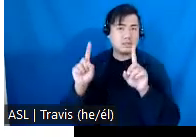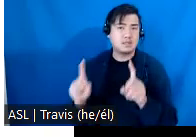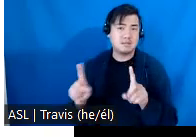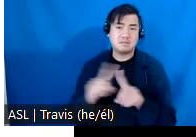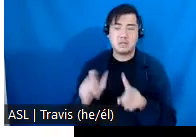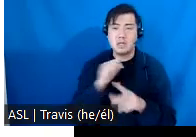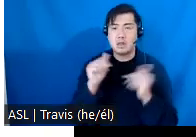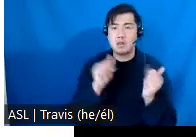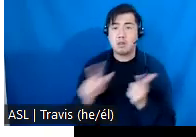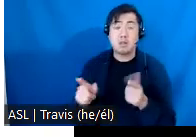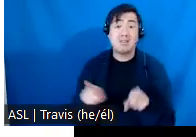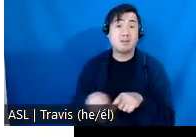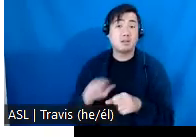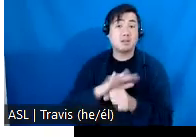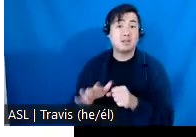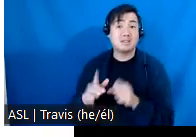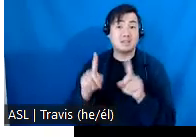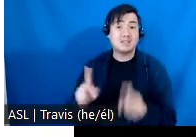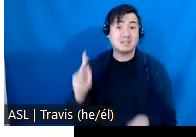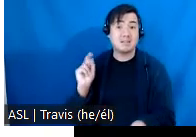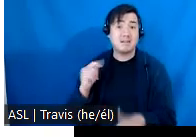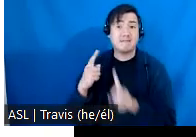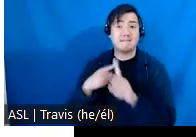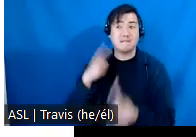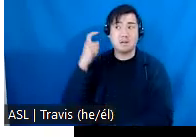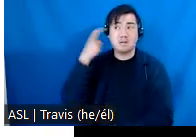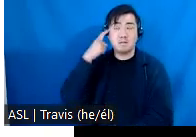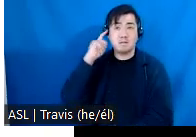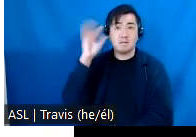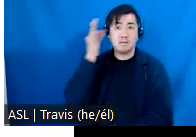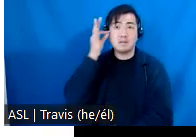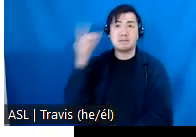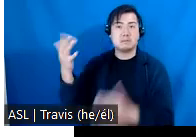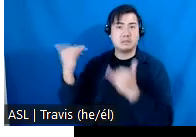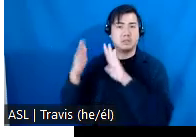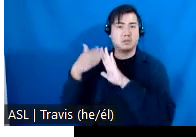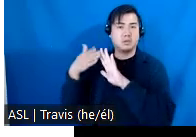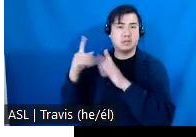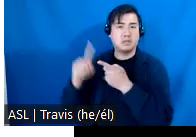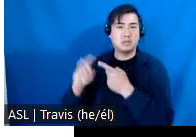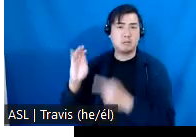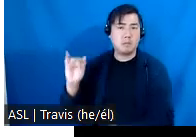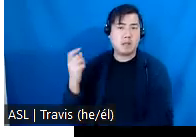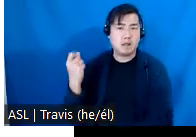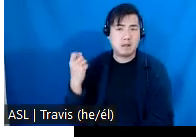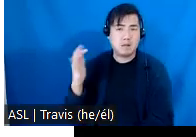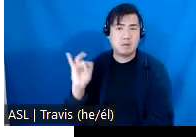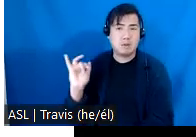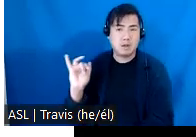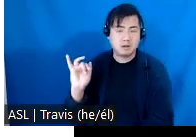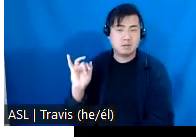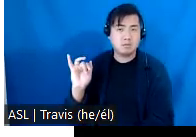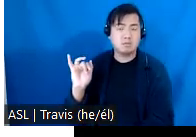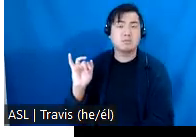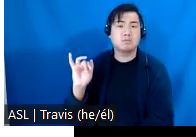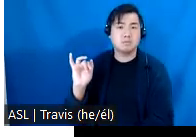the COVID-19 test kits from the federal government are still in operation until May 11th as well. So that is another